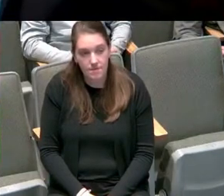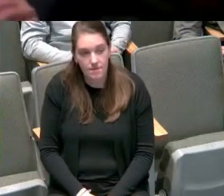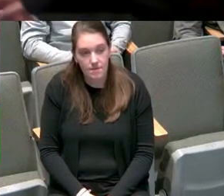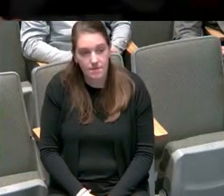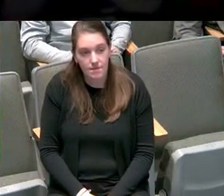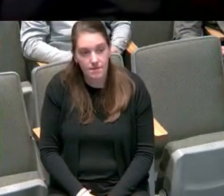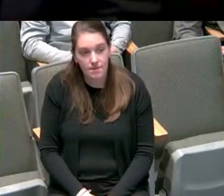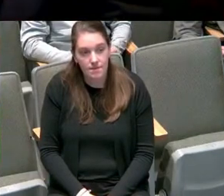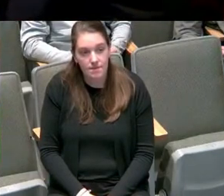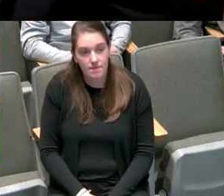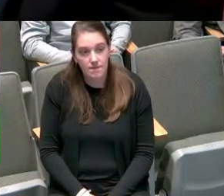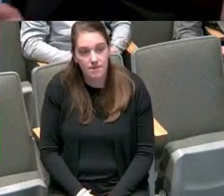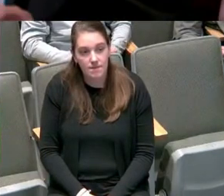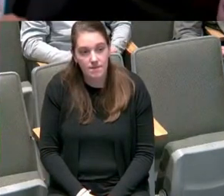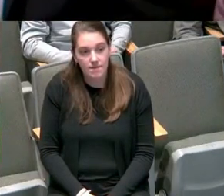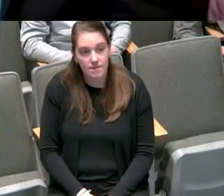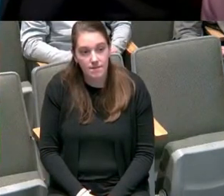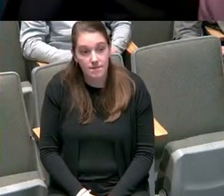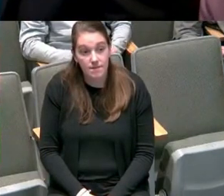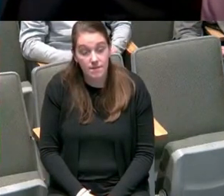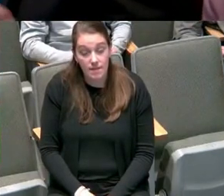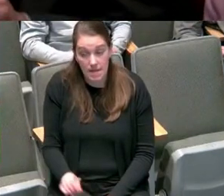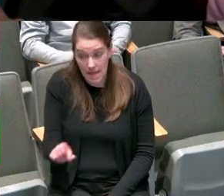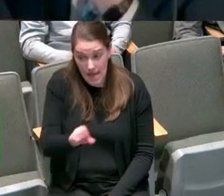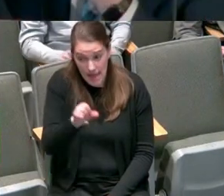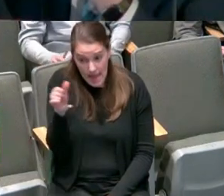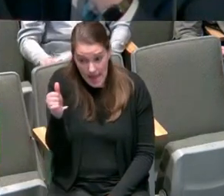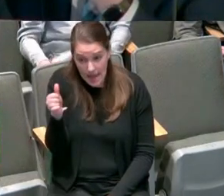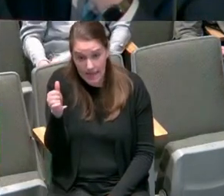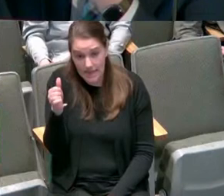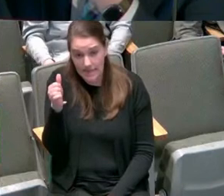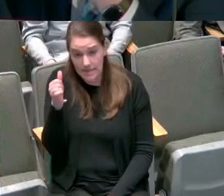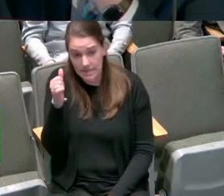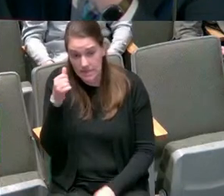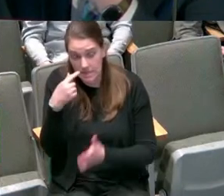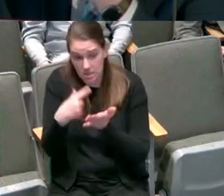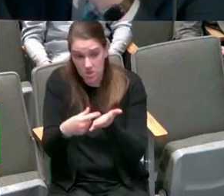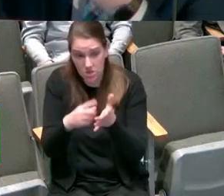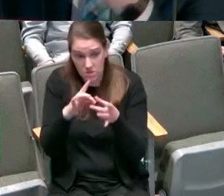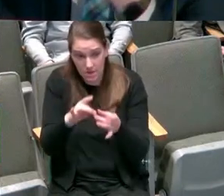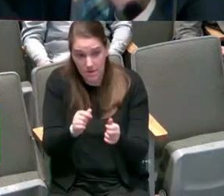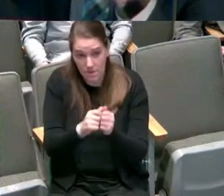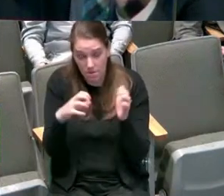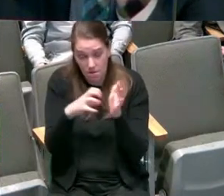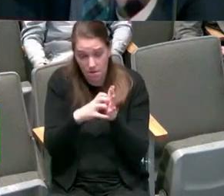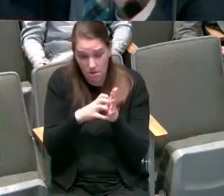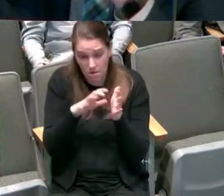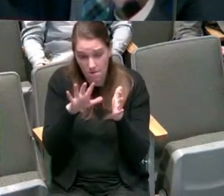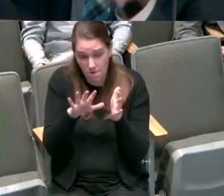all right is there any discussion about article 41